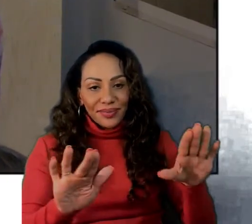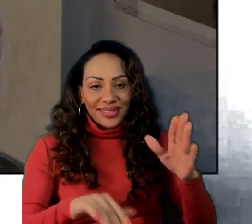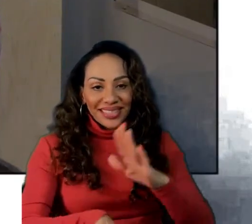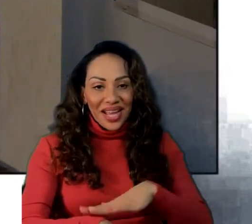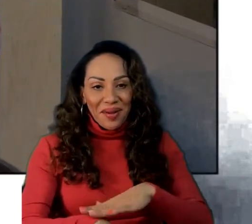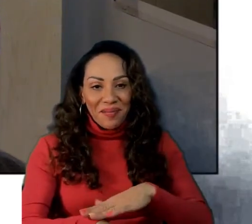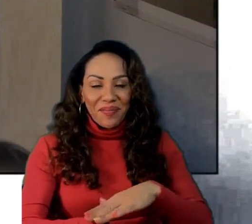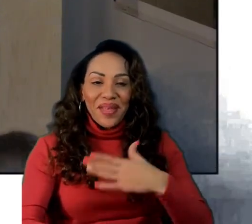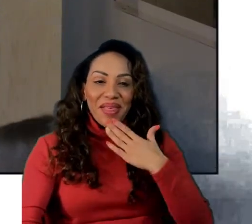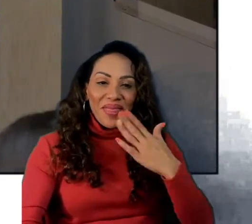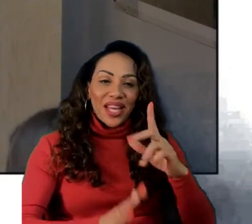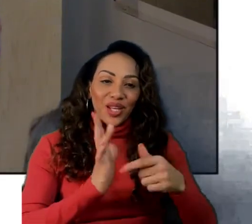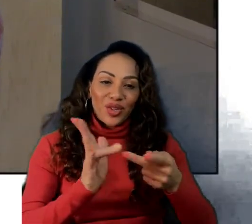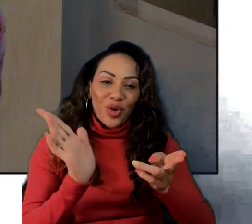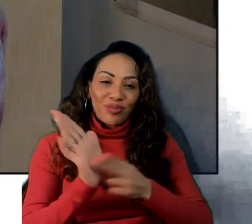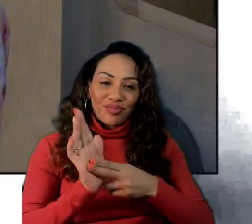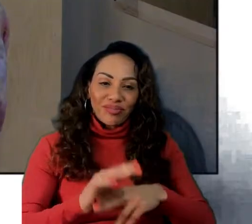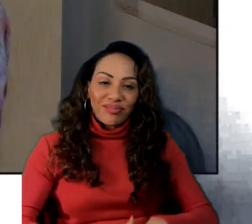Jon.